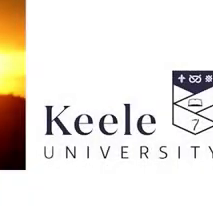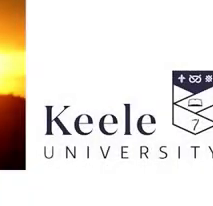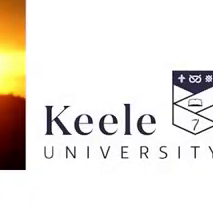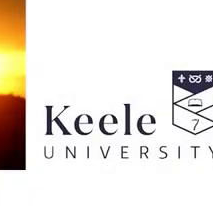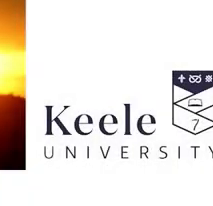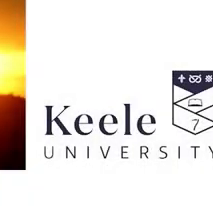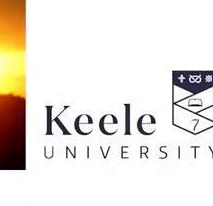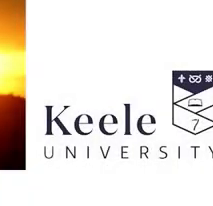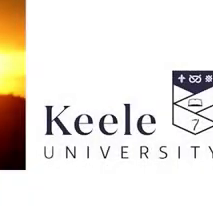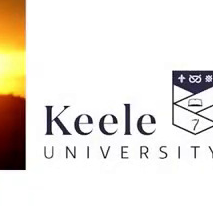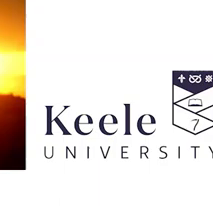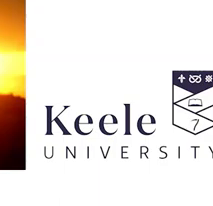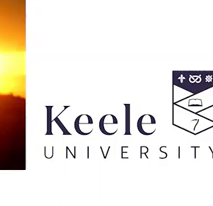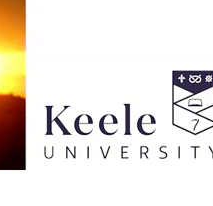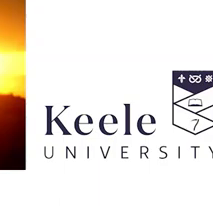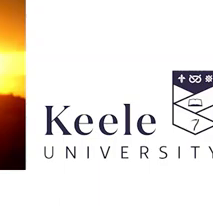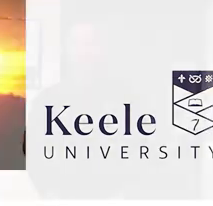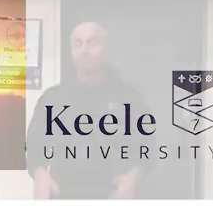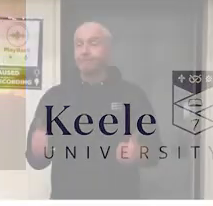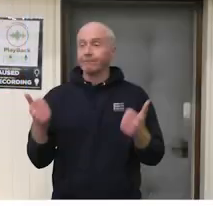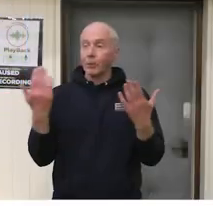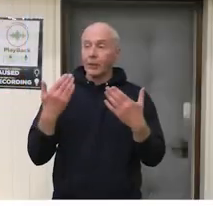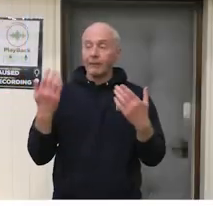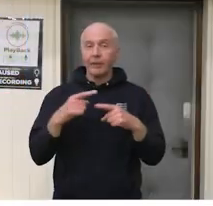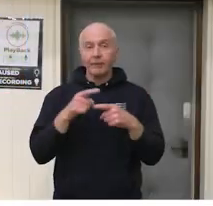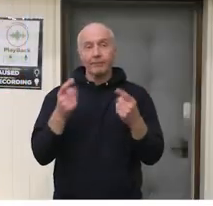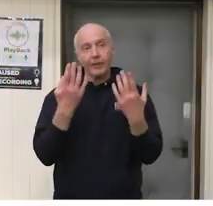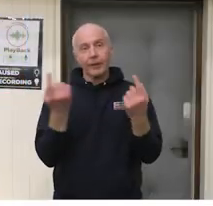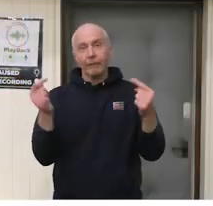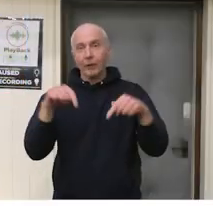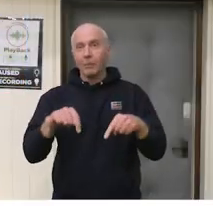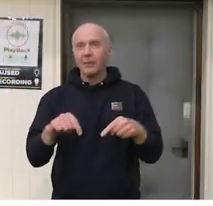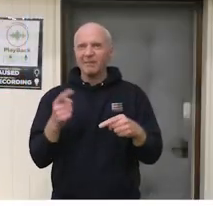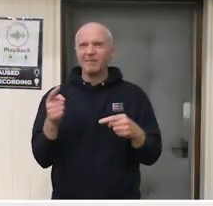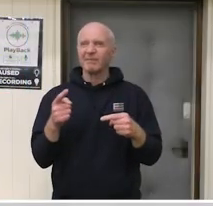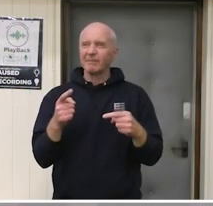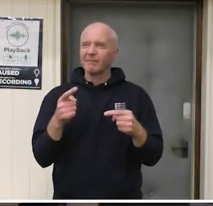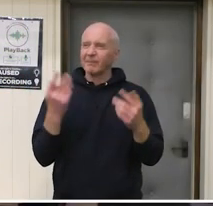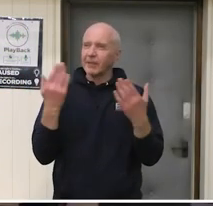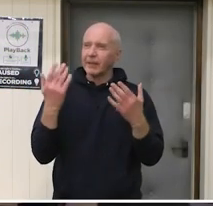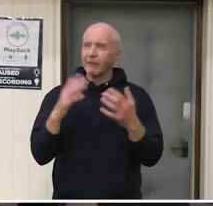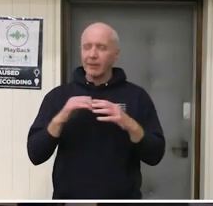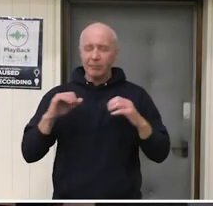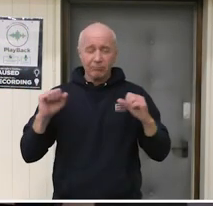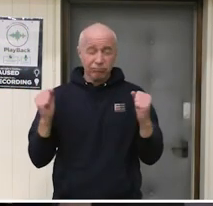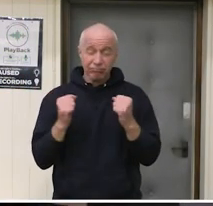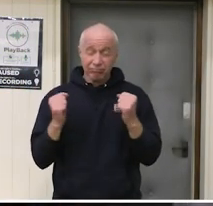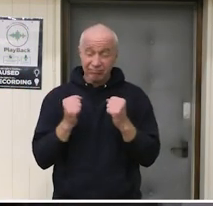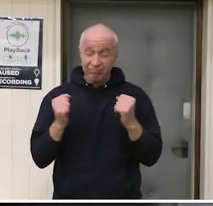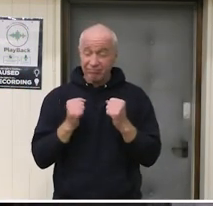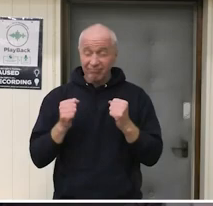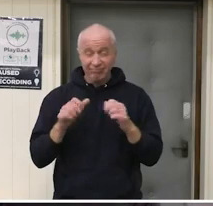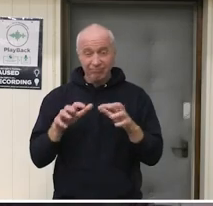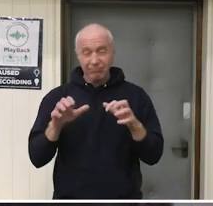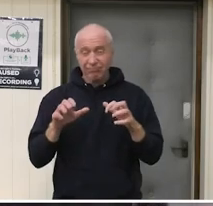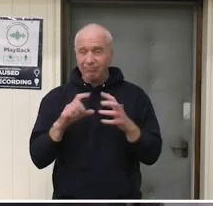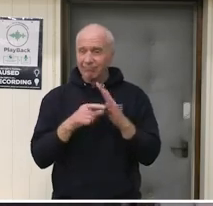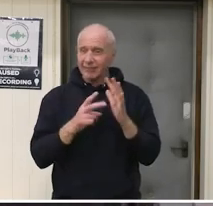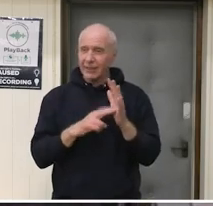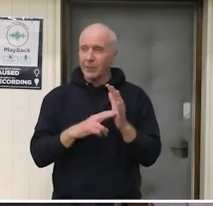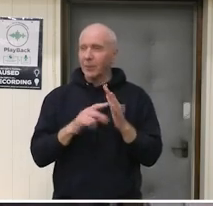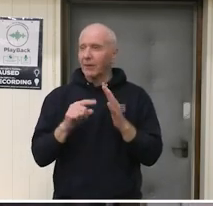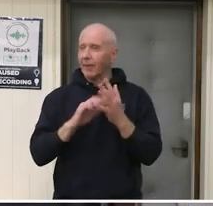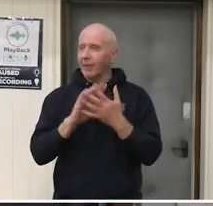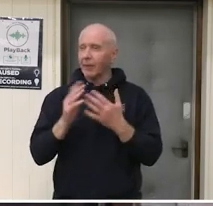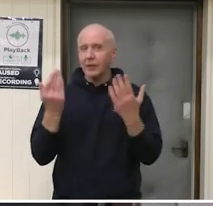Okay, good evening, ladies, gentlemen, boys and girls. Thank you for coming, everybody, on a cold, chilly January Thursday evening. It's nice to see so many